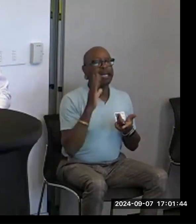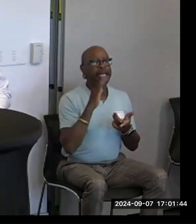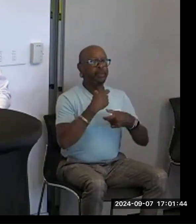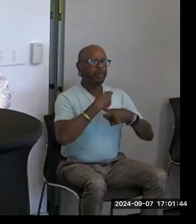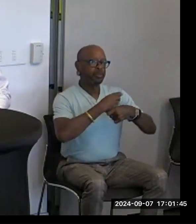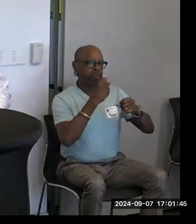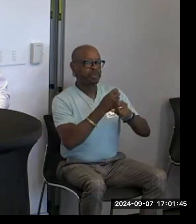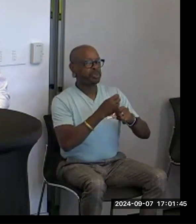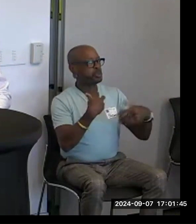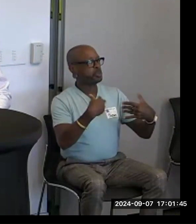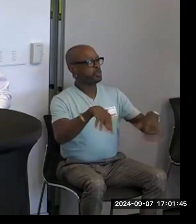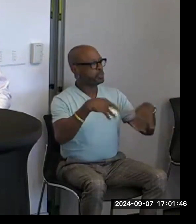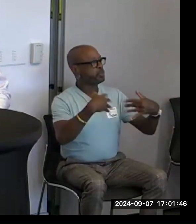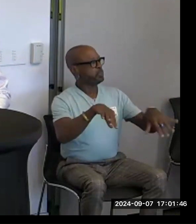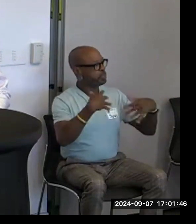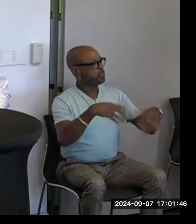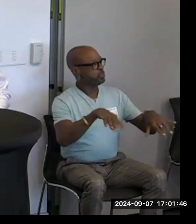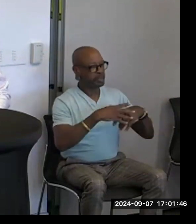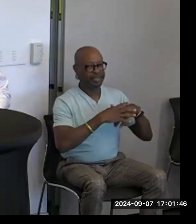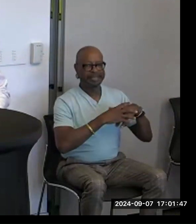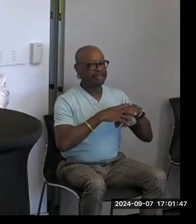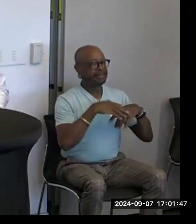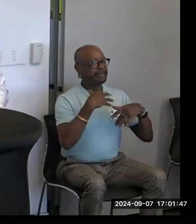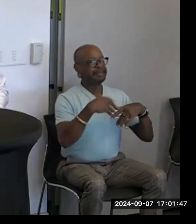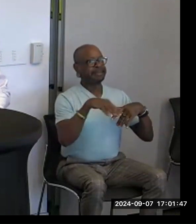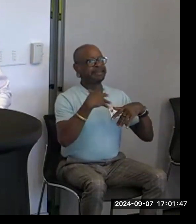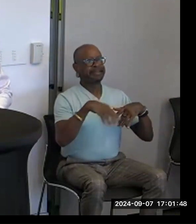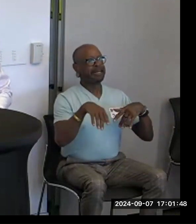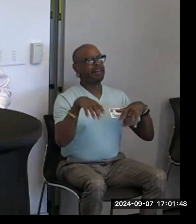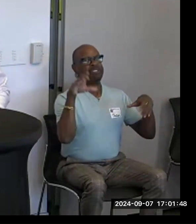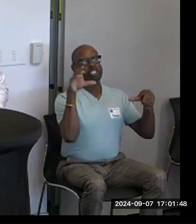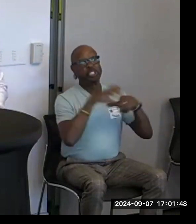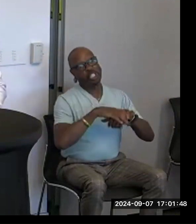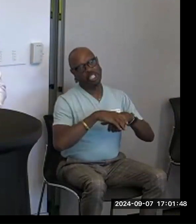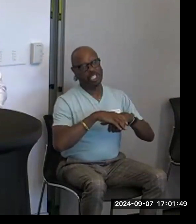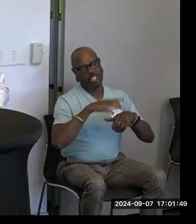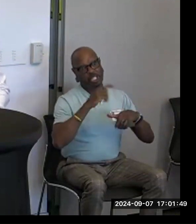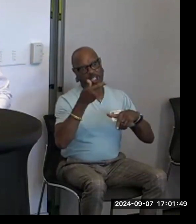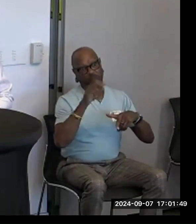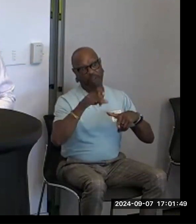produce a huge quantity of shitty tactile graphics.